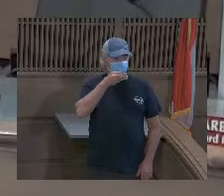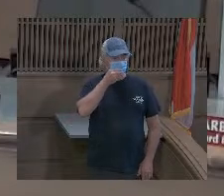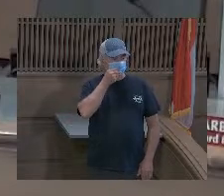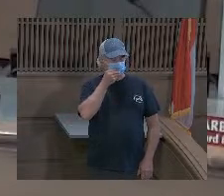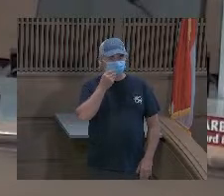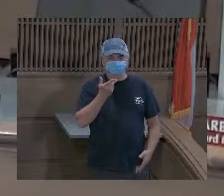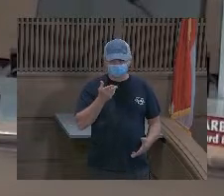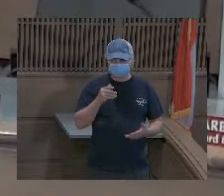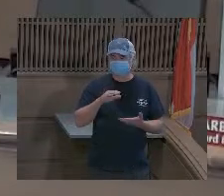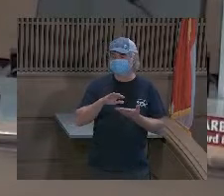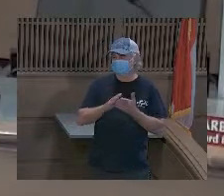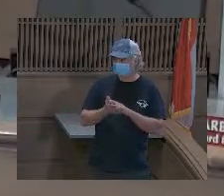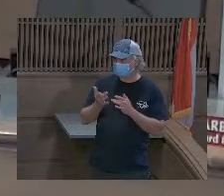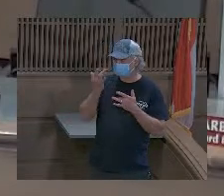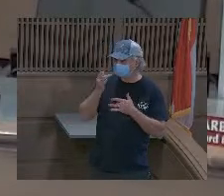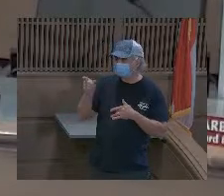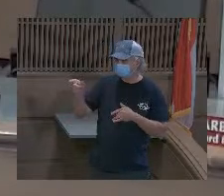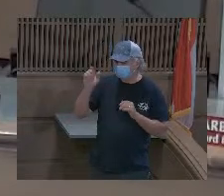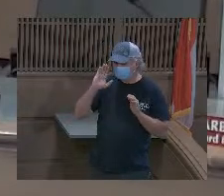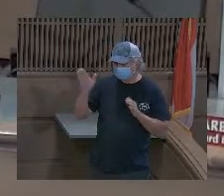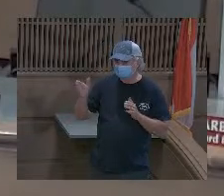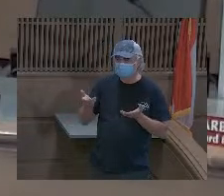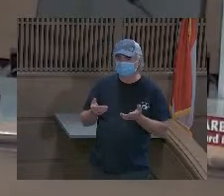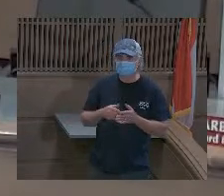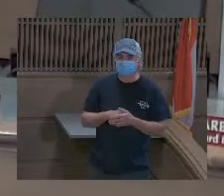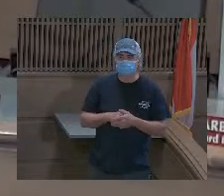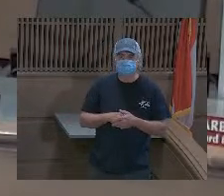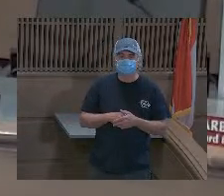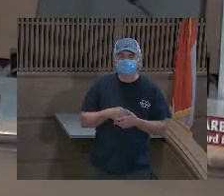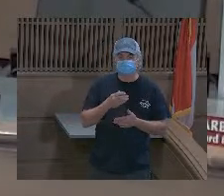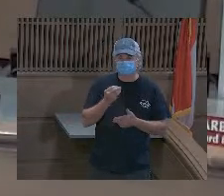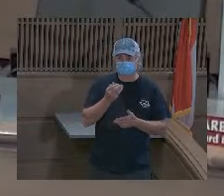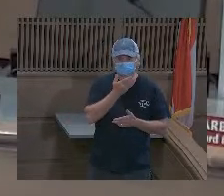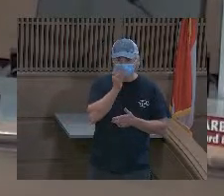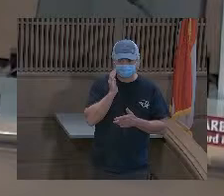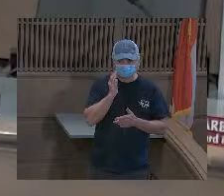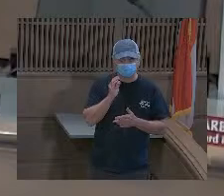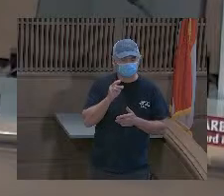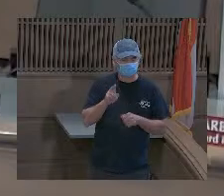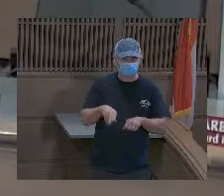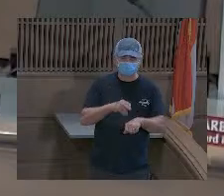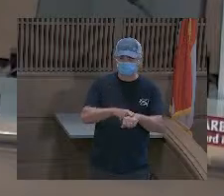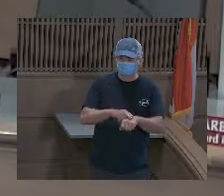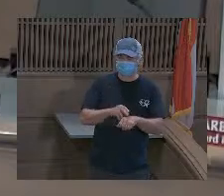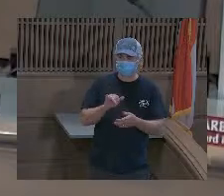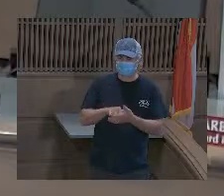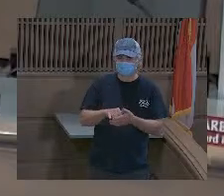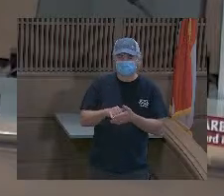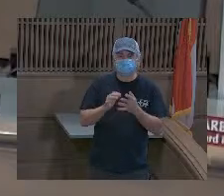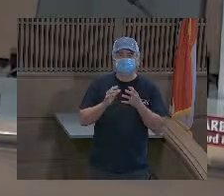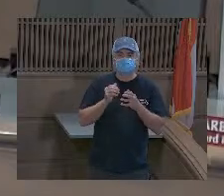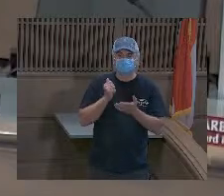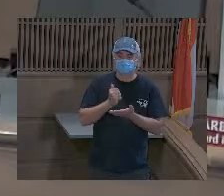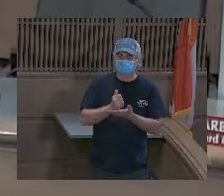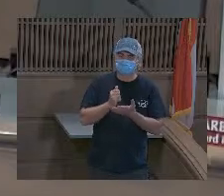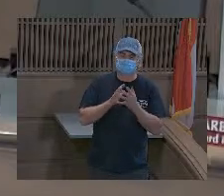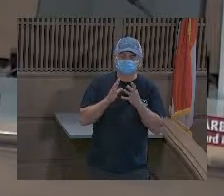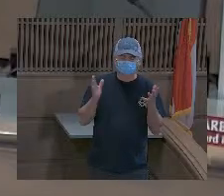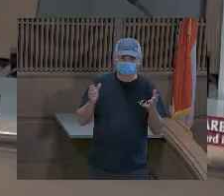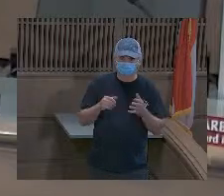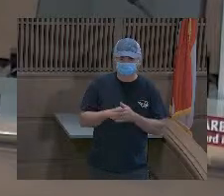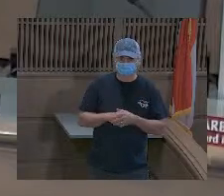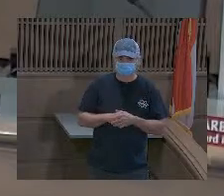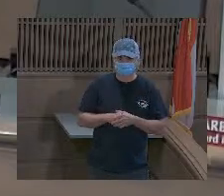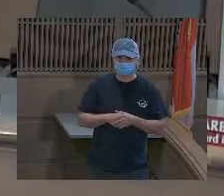between you and a person who might be sick with COVID. So wearing a mask can certainly help reduce the chance of transmitting COVID. And